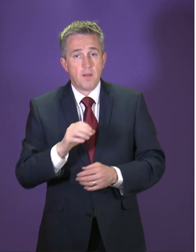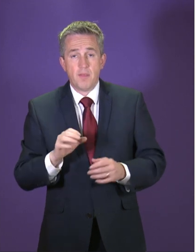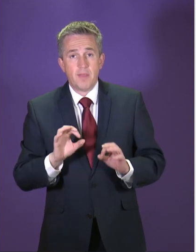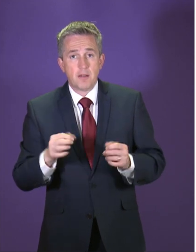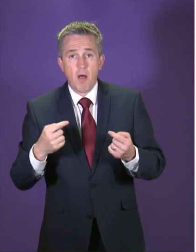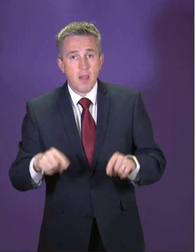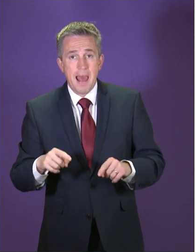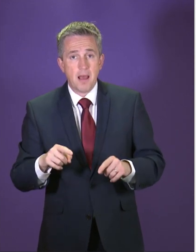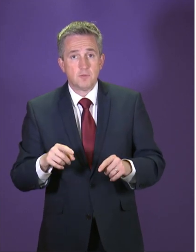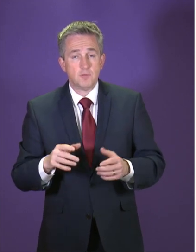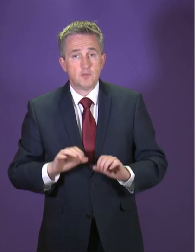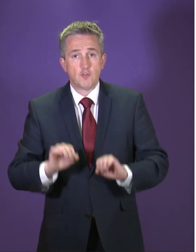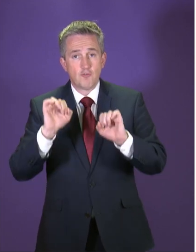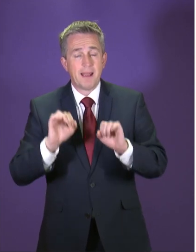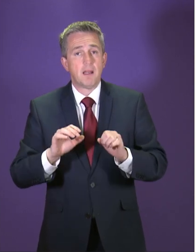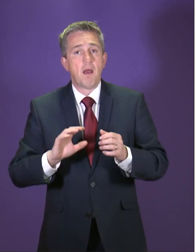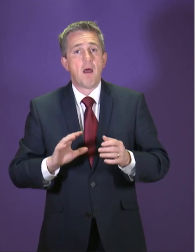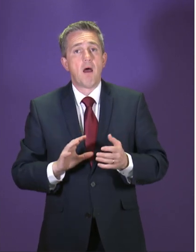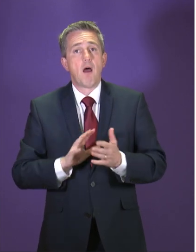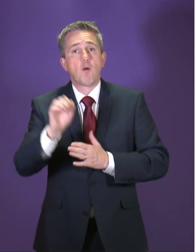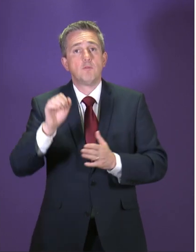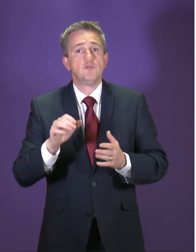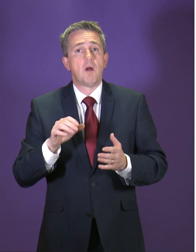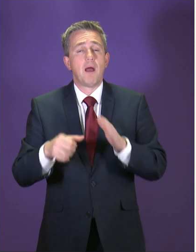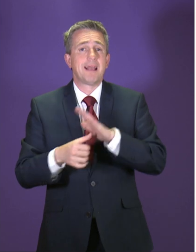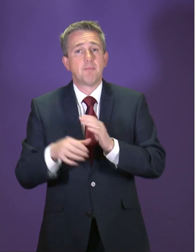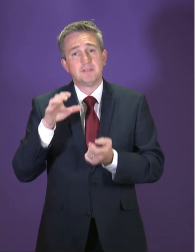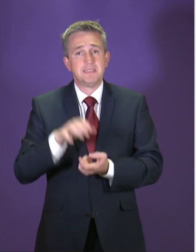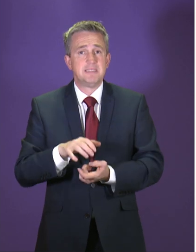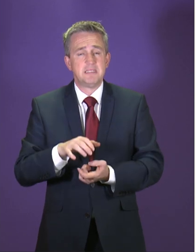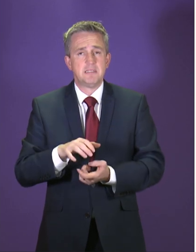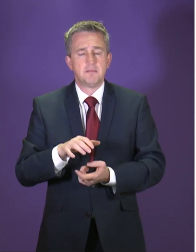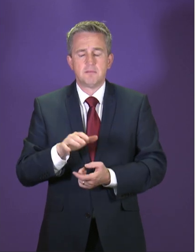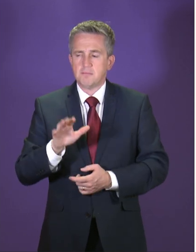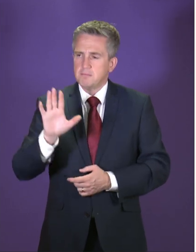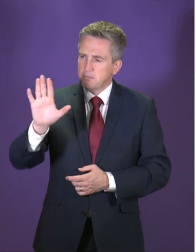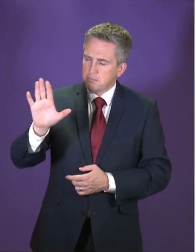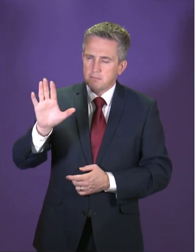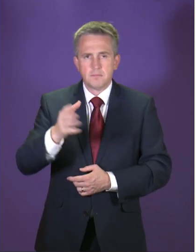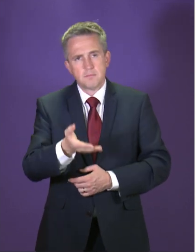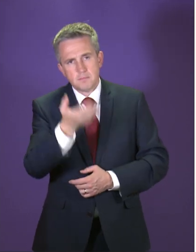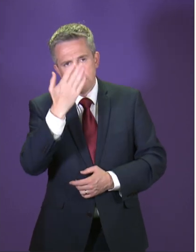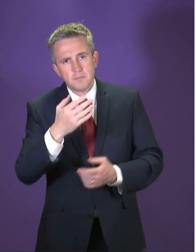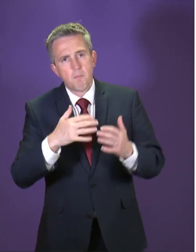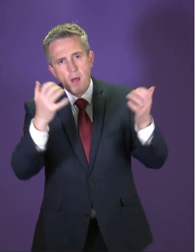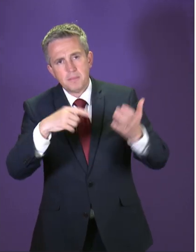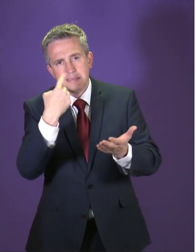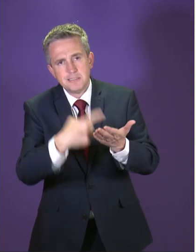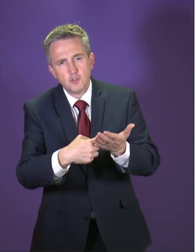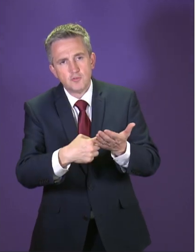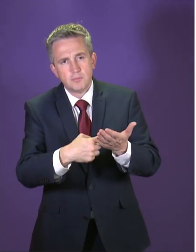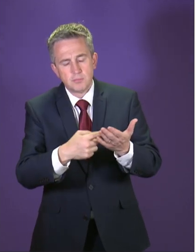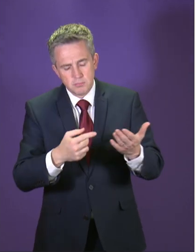till in 2009. And I said, please show me the decision of the parliament. They did it. And there was